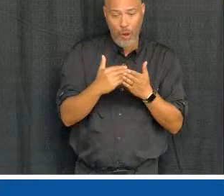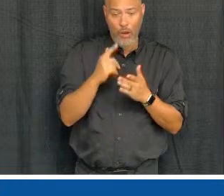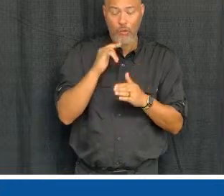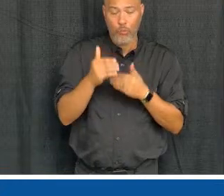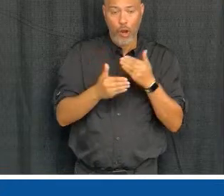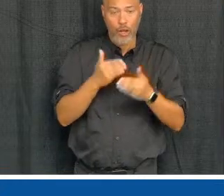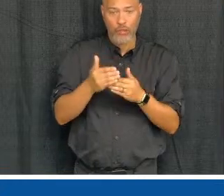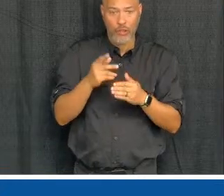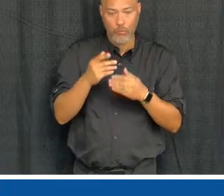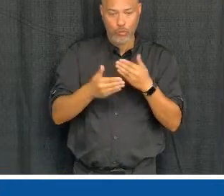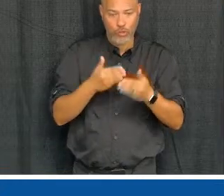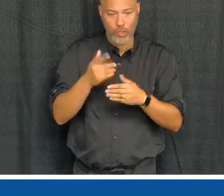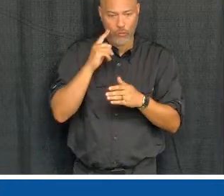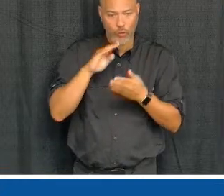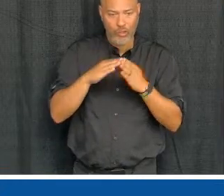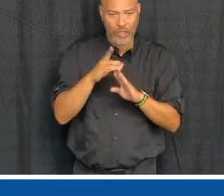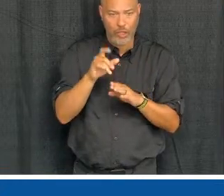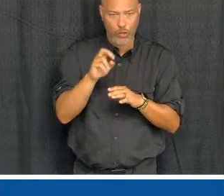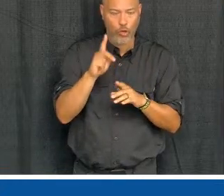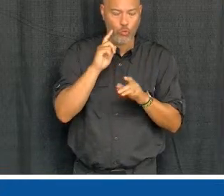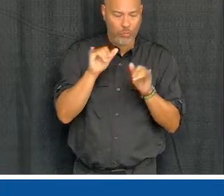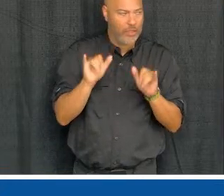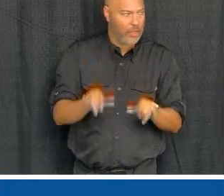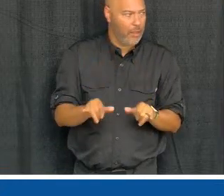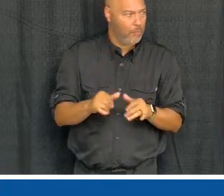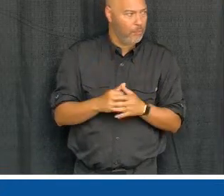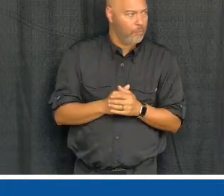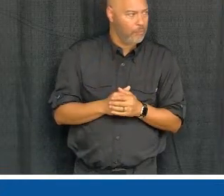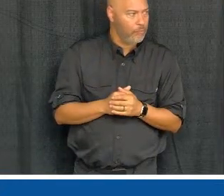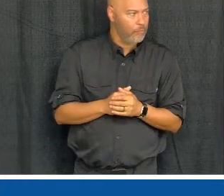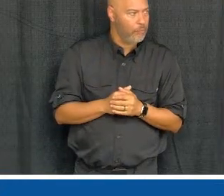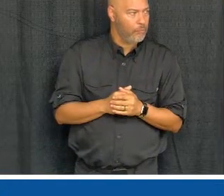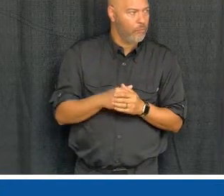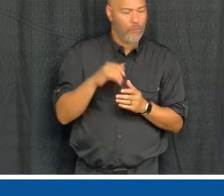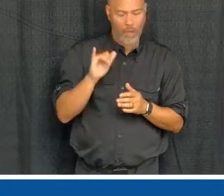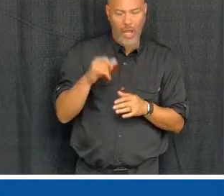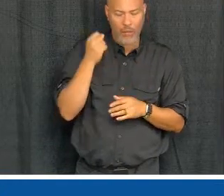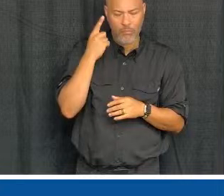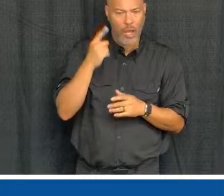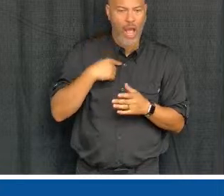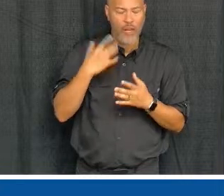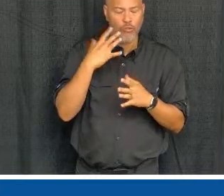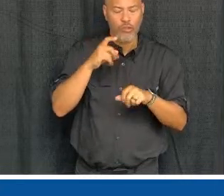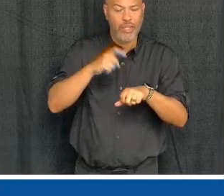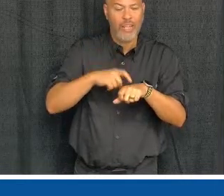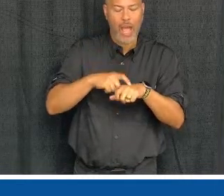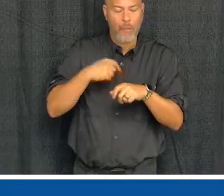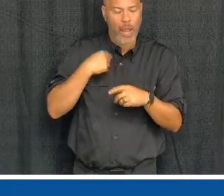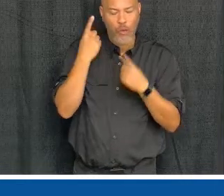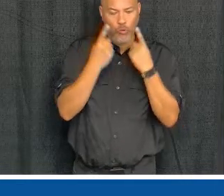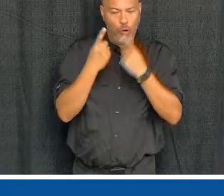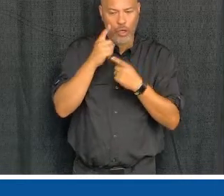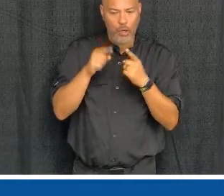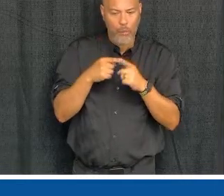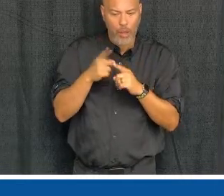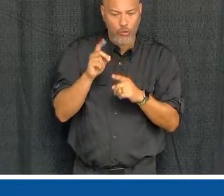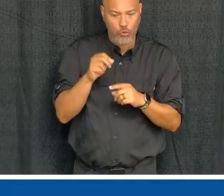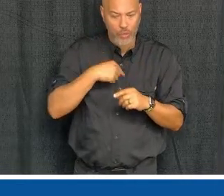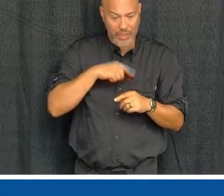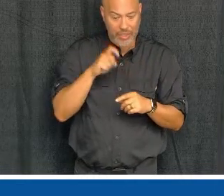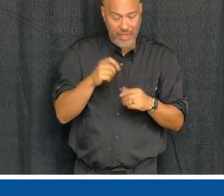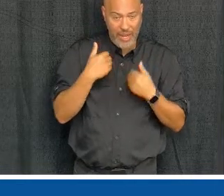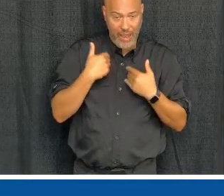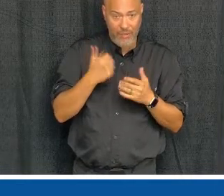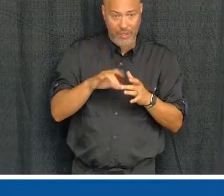process and procedures for the city clerk would remain the same. Okay, and that part I got, I just didn't, the timing, that was all I was Yeah, really, do July we need 1st. to have anything